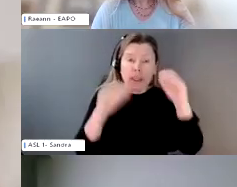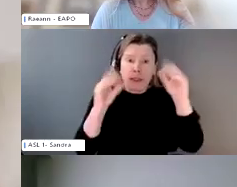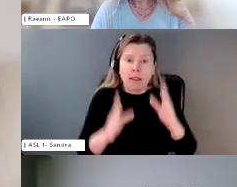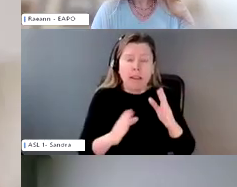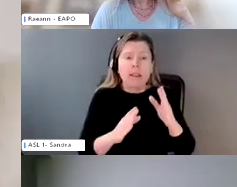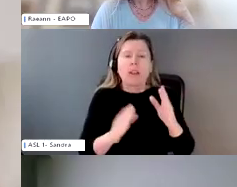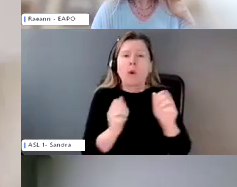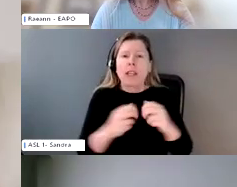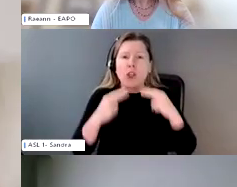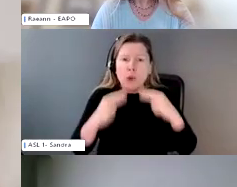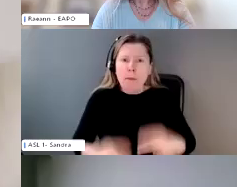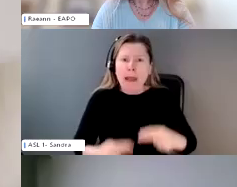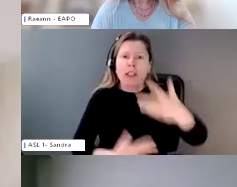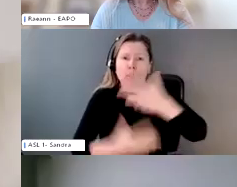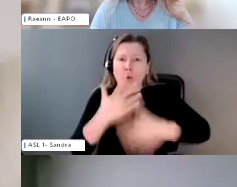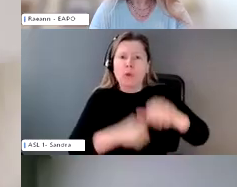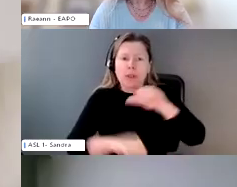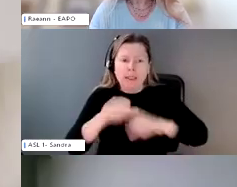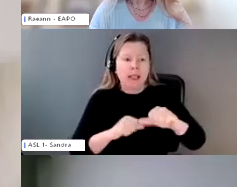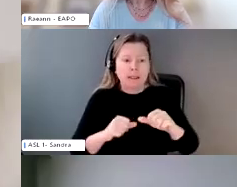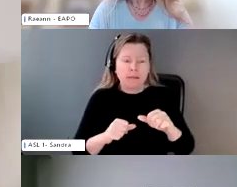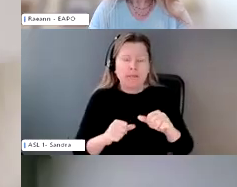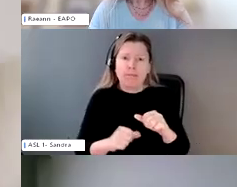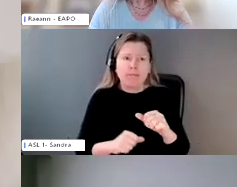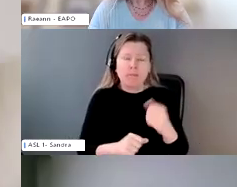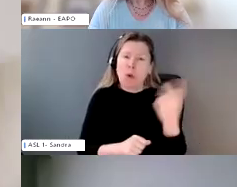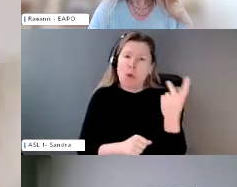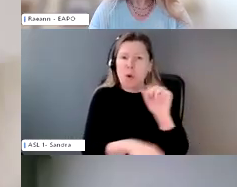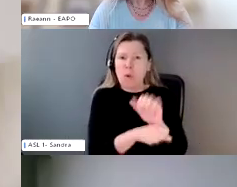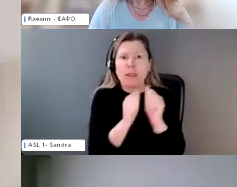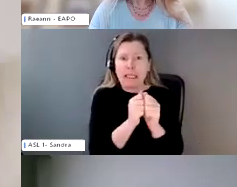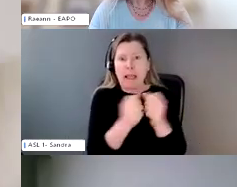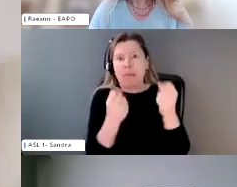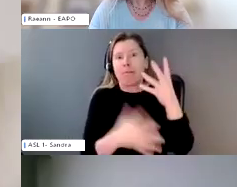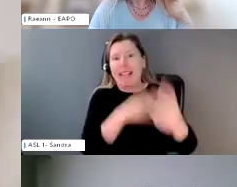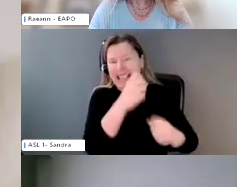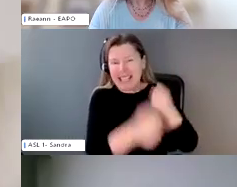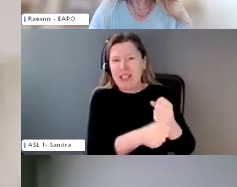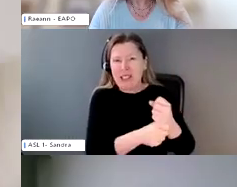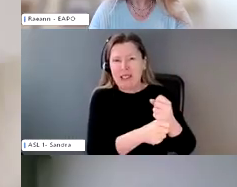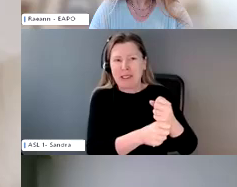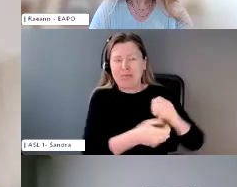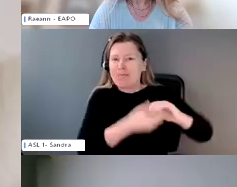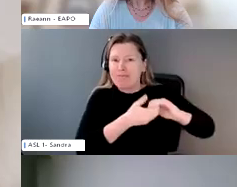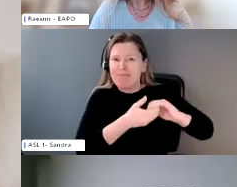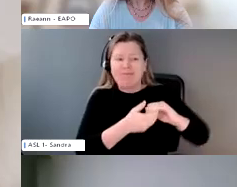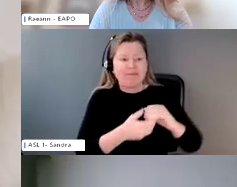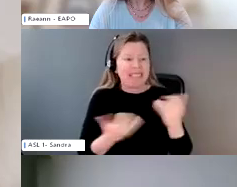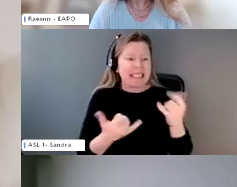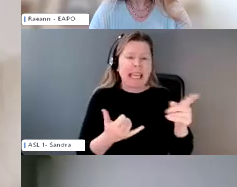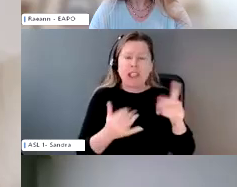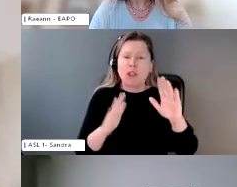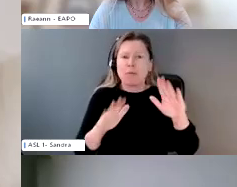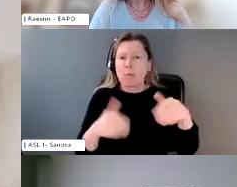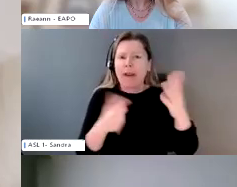and Social Sciences. So we've had the pleasure of working together for many years, and she's going to provide us with an update